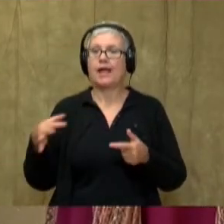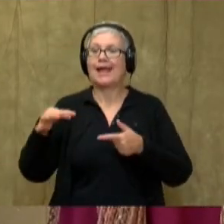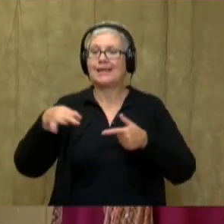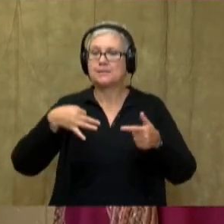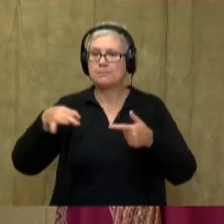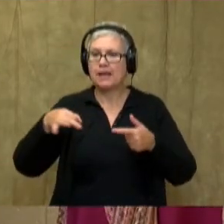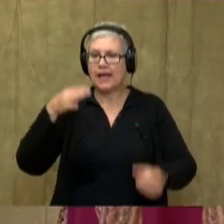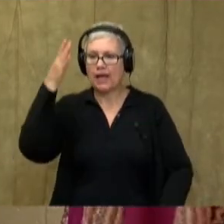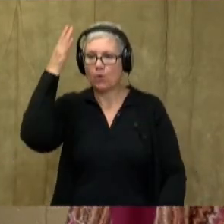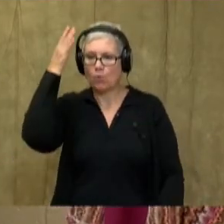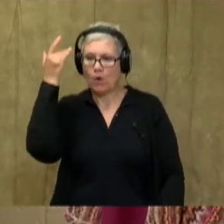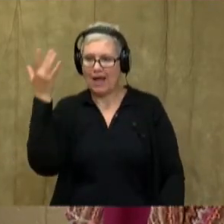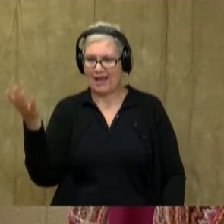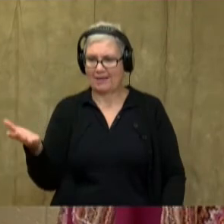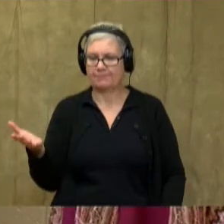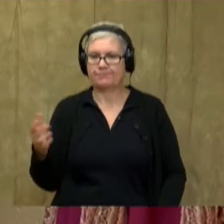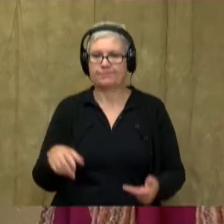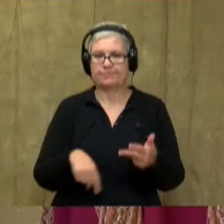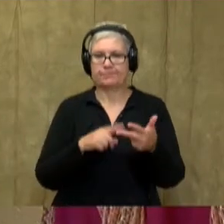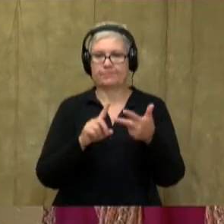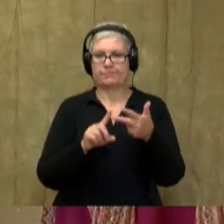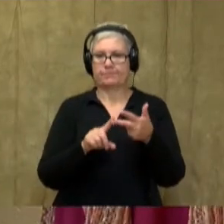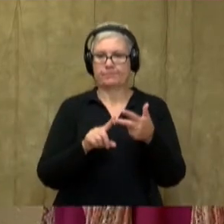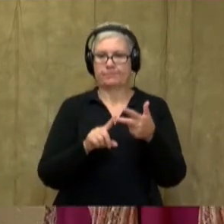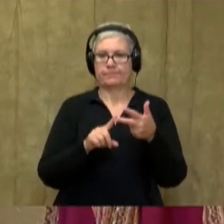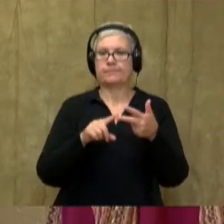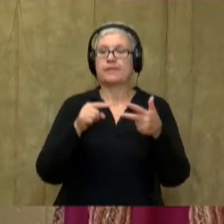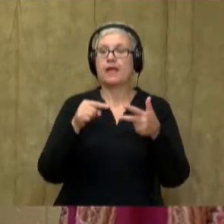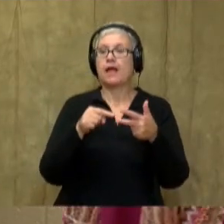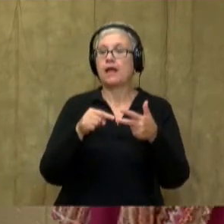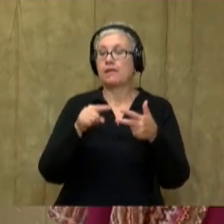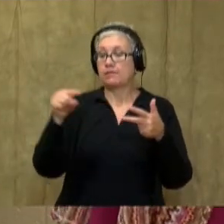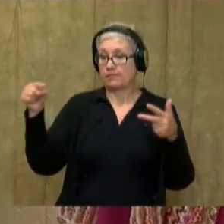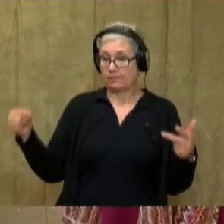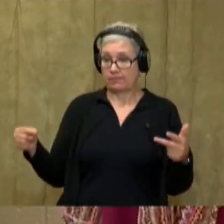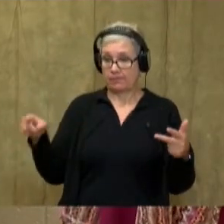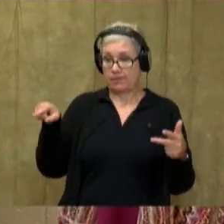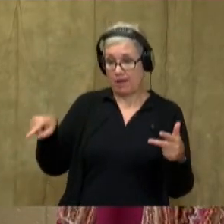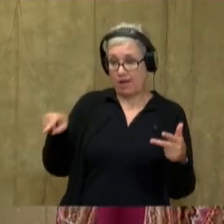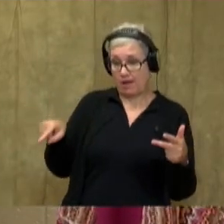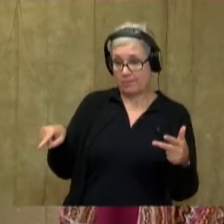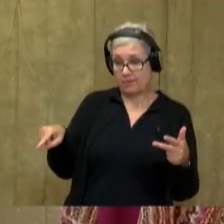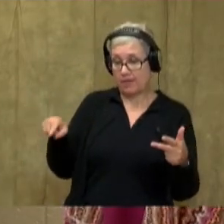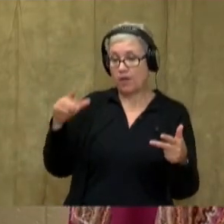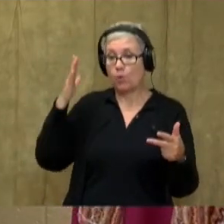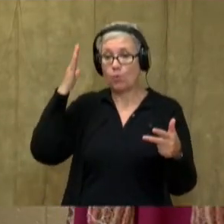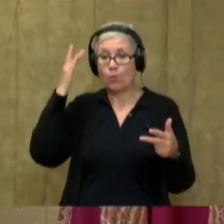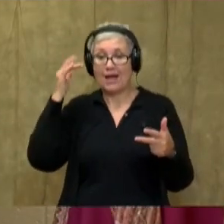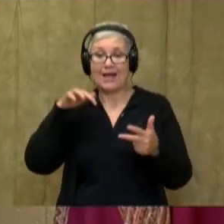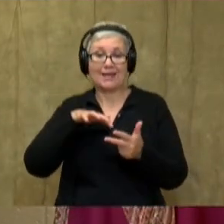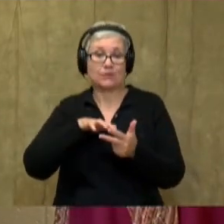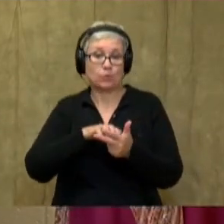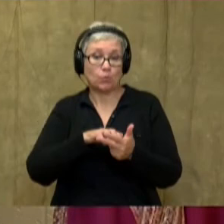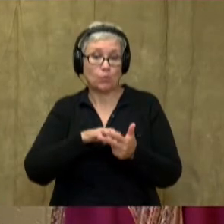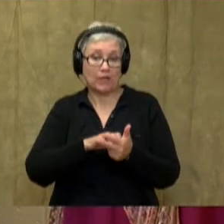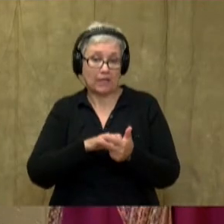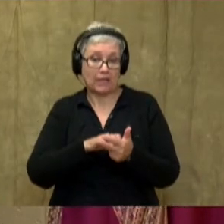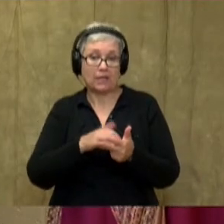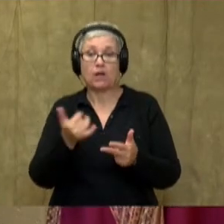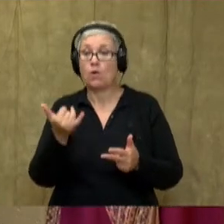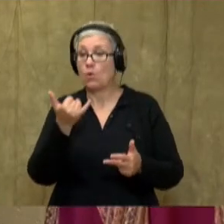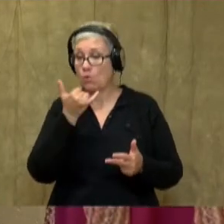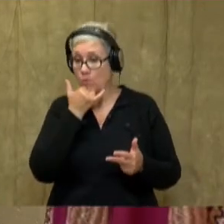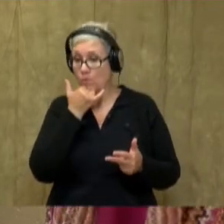why you're thinking this way. Address the opposition and show how it's weak, flawed, or